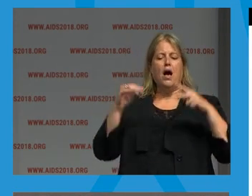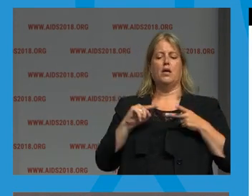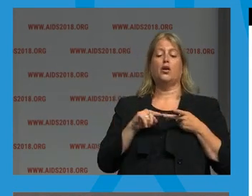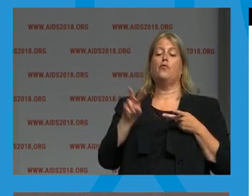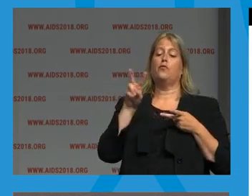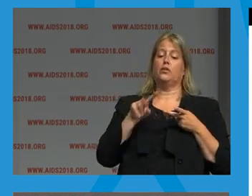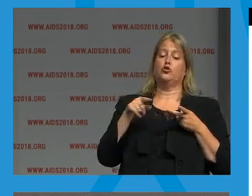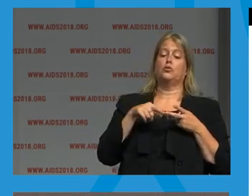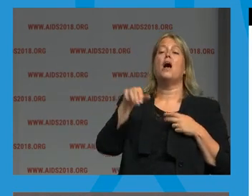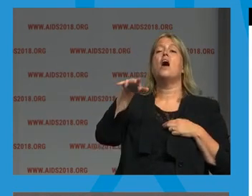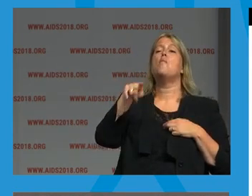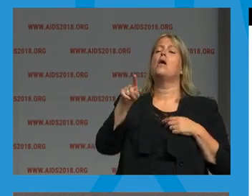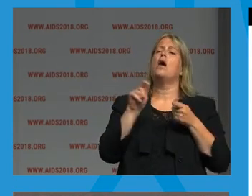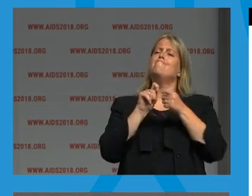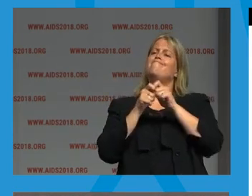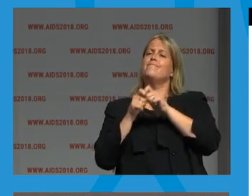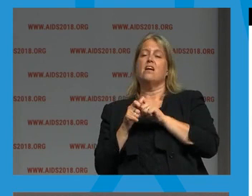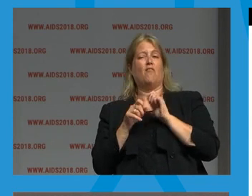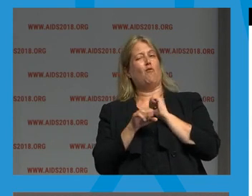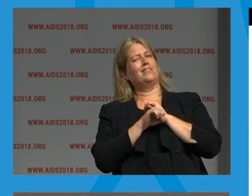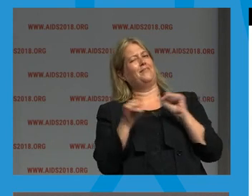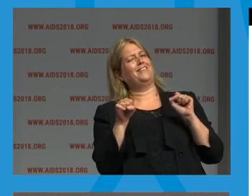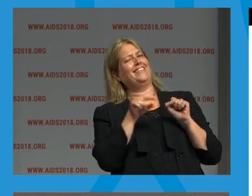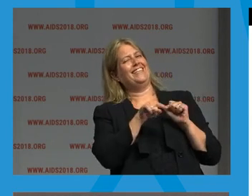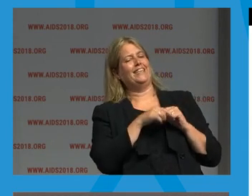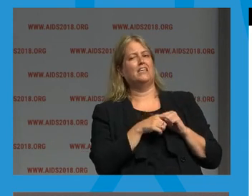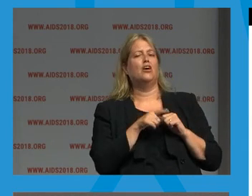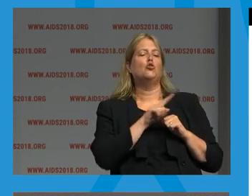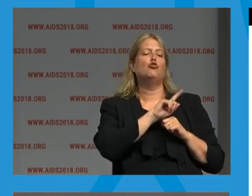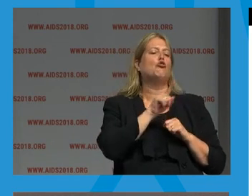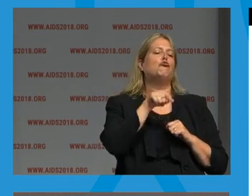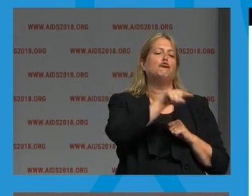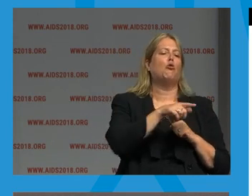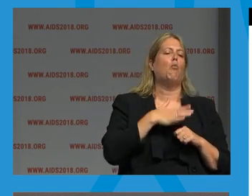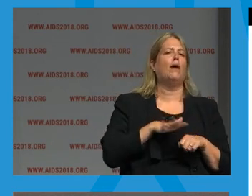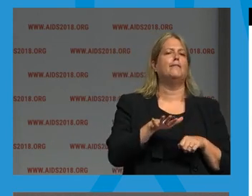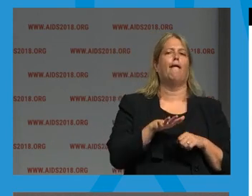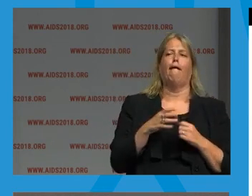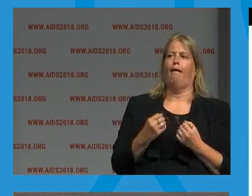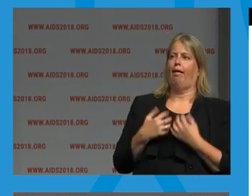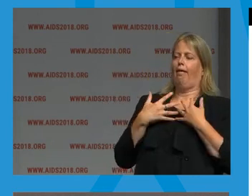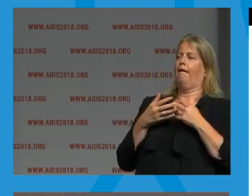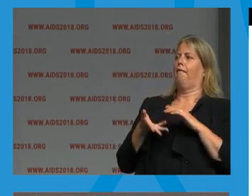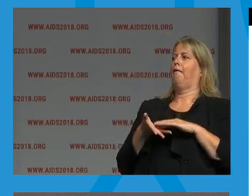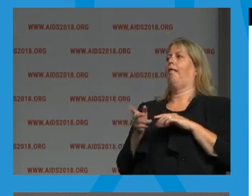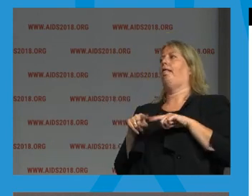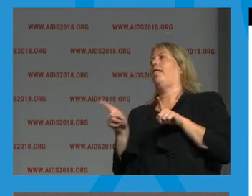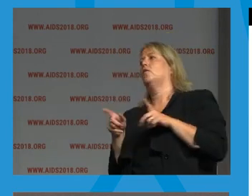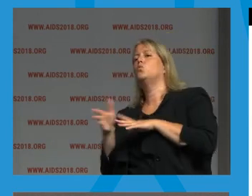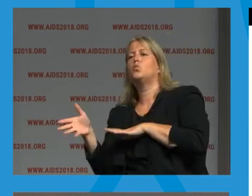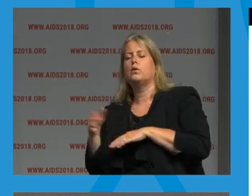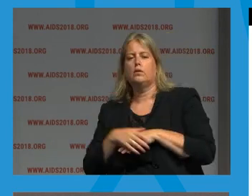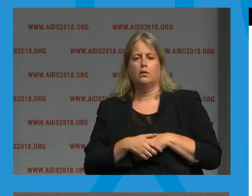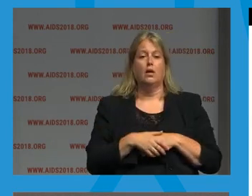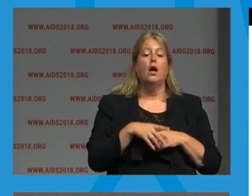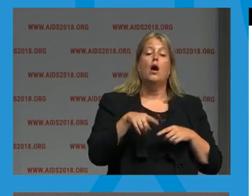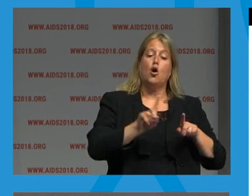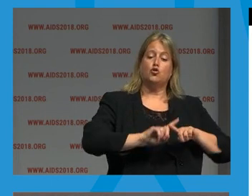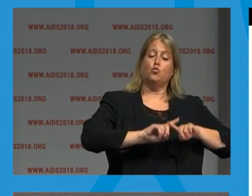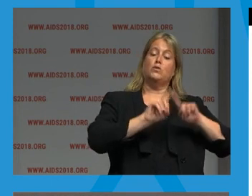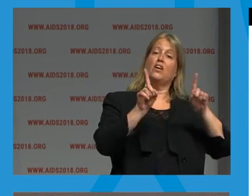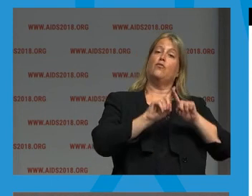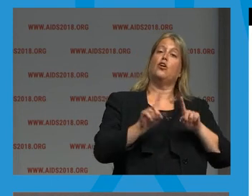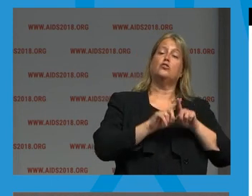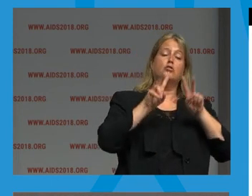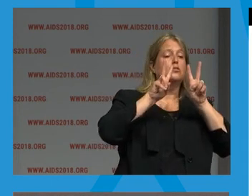been modified for safety reasons. You don't want to have an autoreactive phenomenon. There's also differences in study